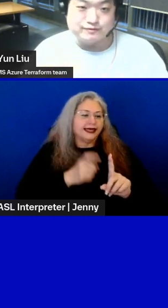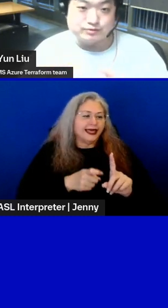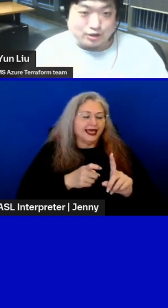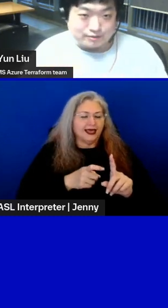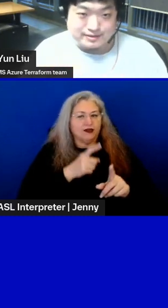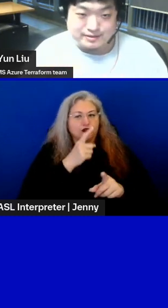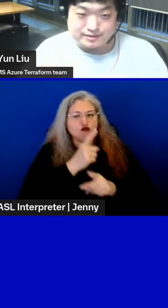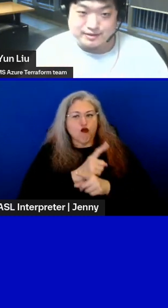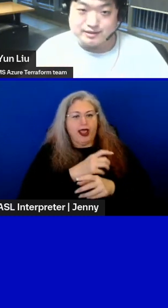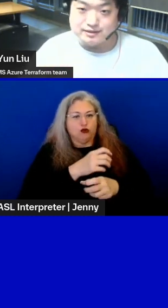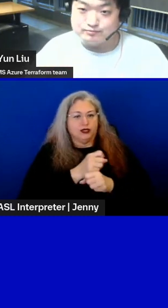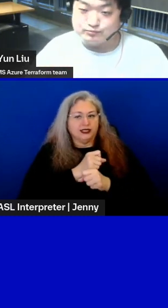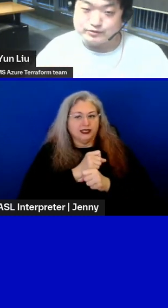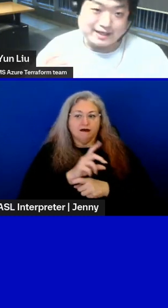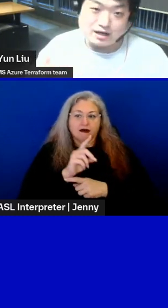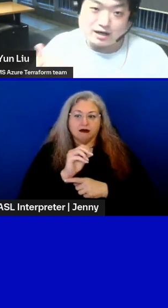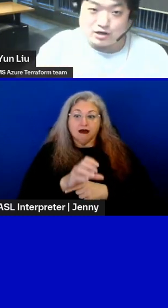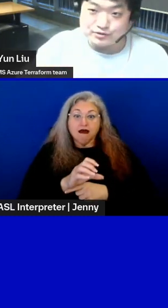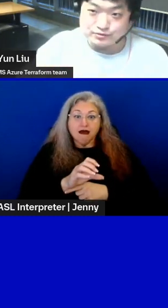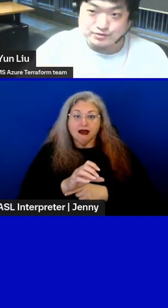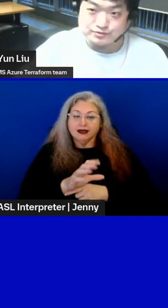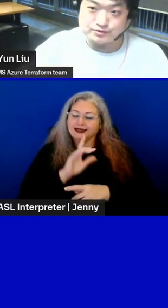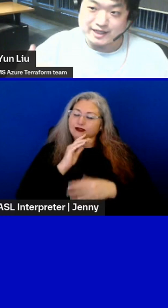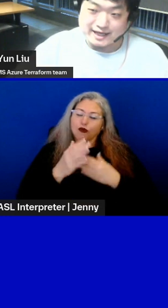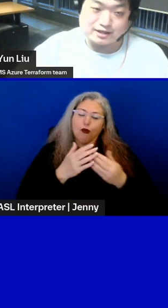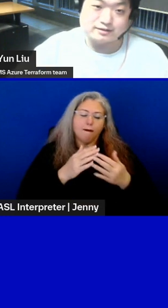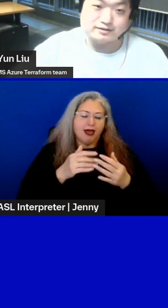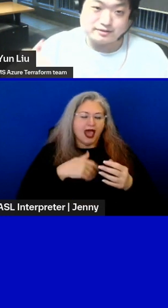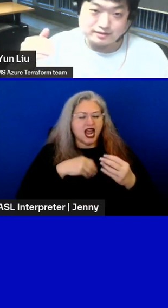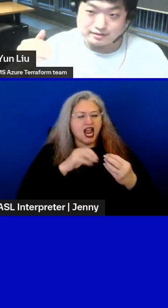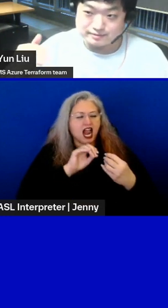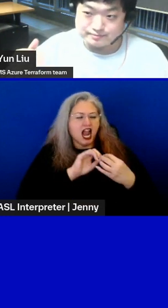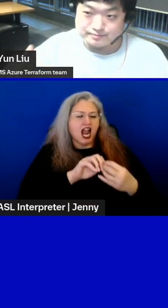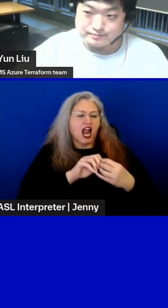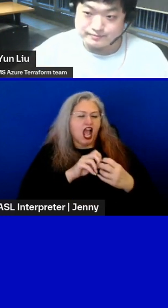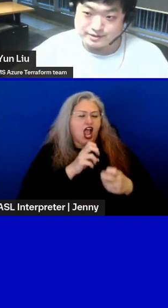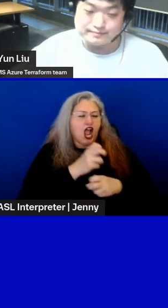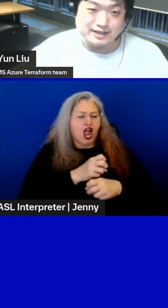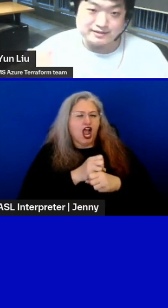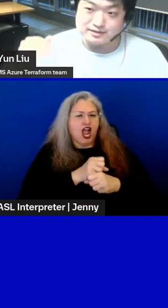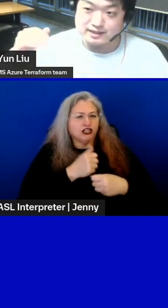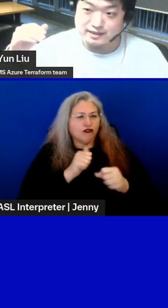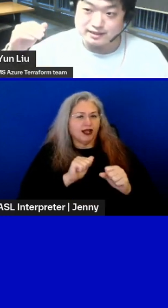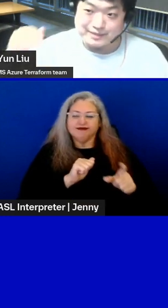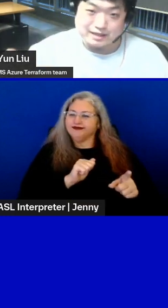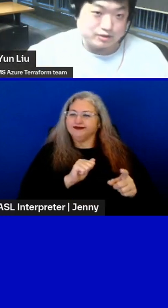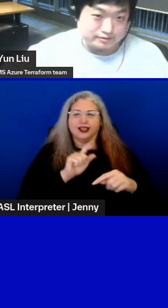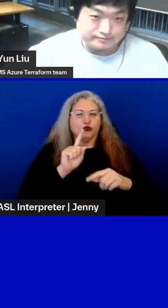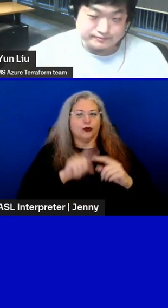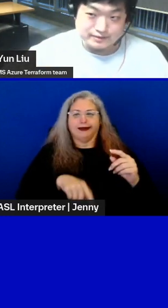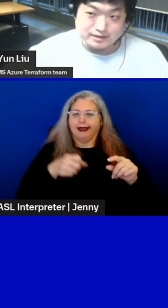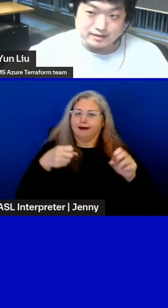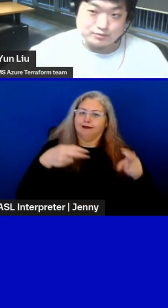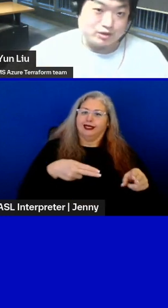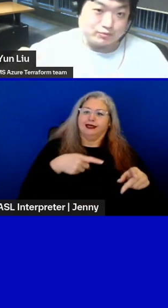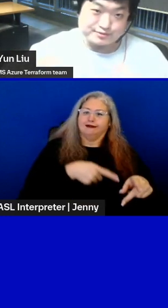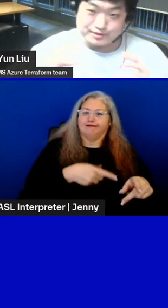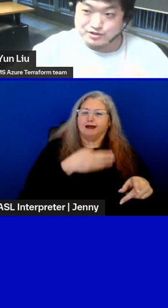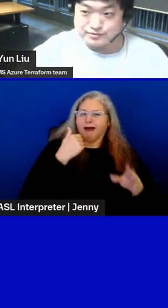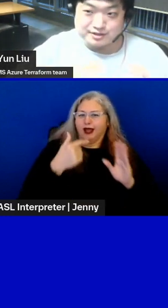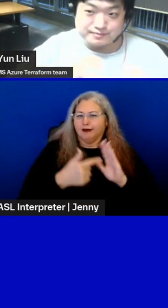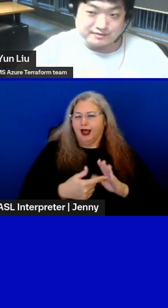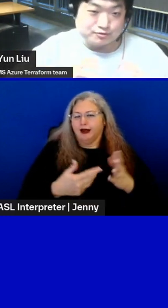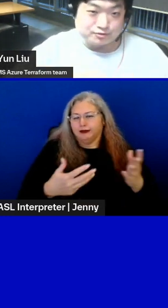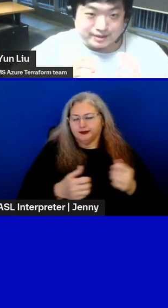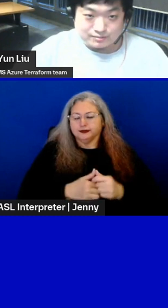it the right retrieval documents, no matter how hard you do, you cannot surpass the beta model. When we